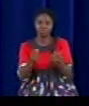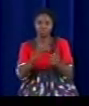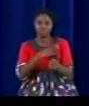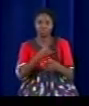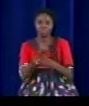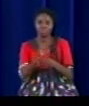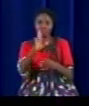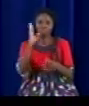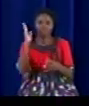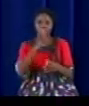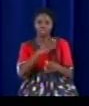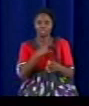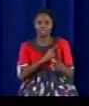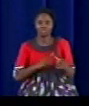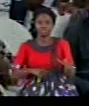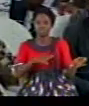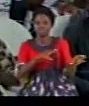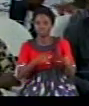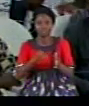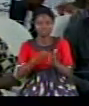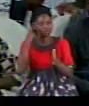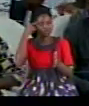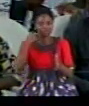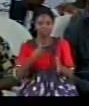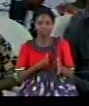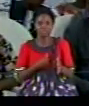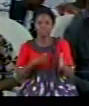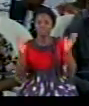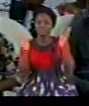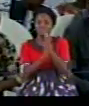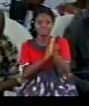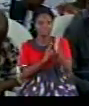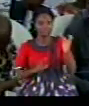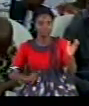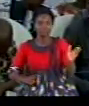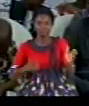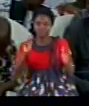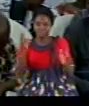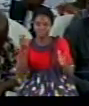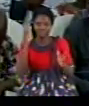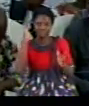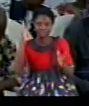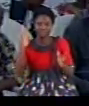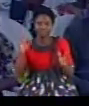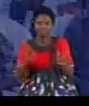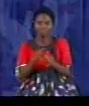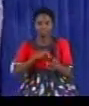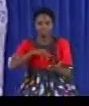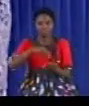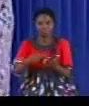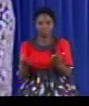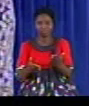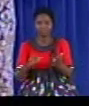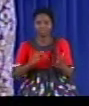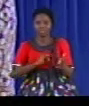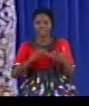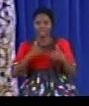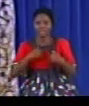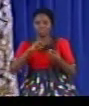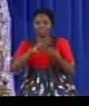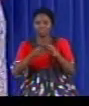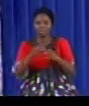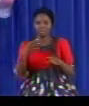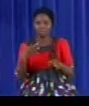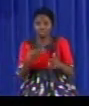Praise the Lord! The second testimony, about 5 years before I got married, I had a problem of